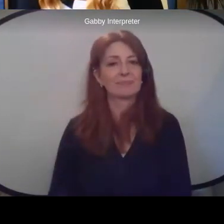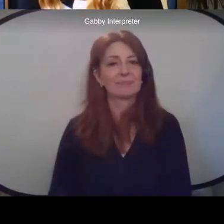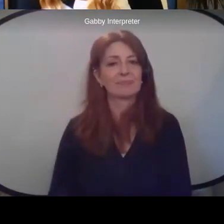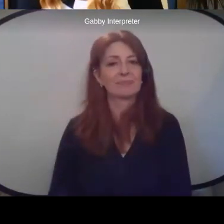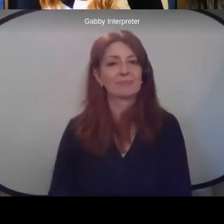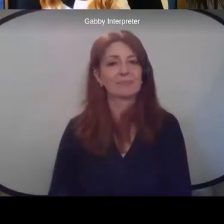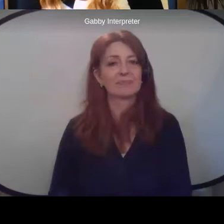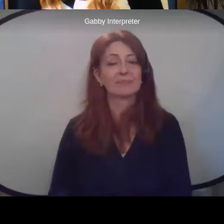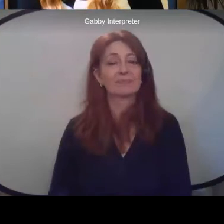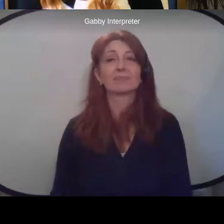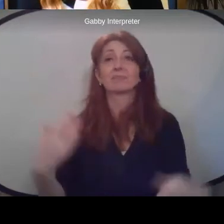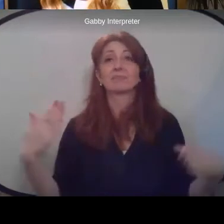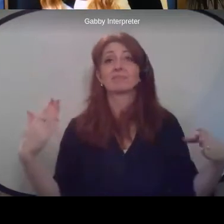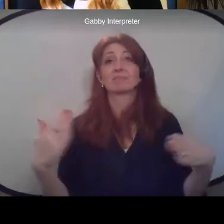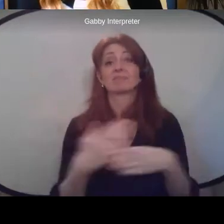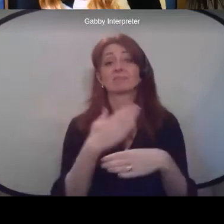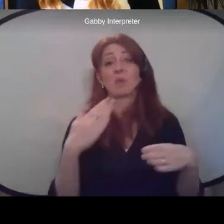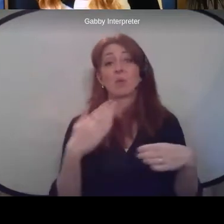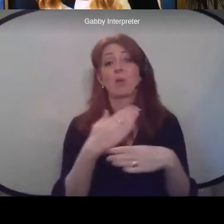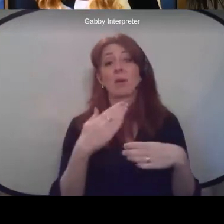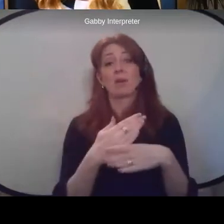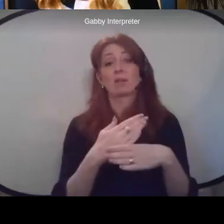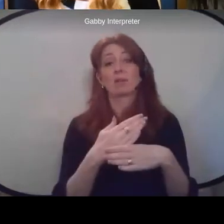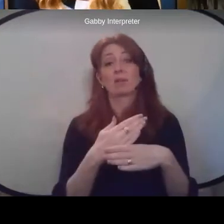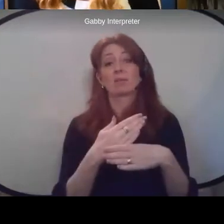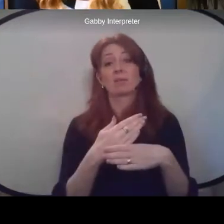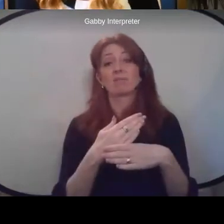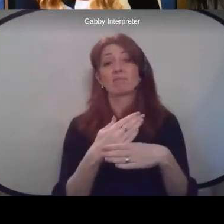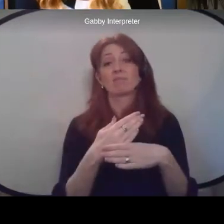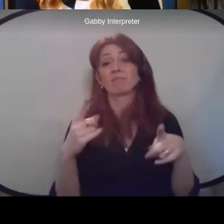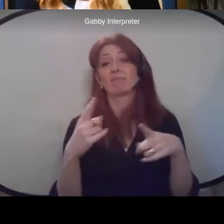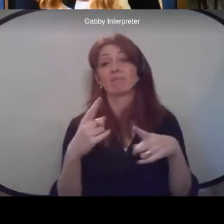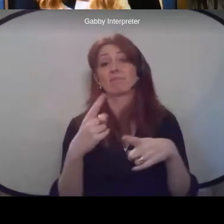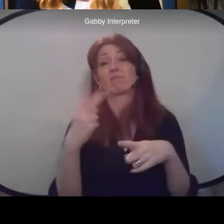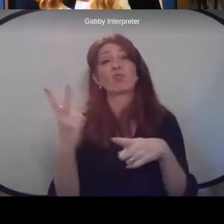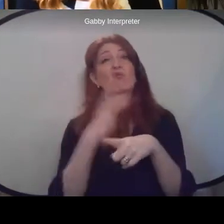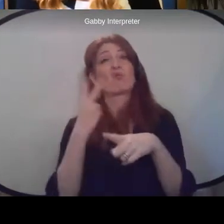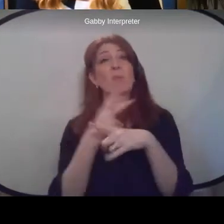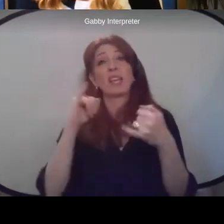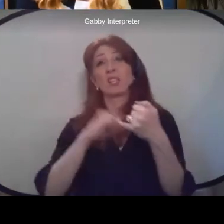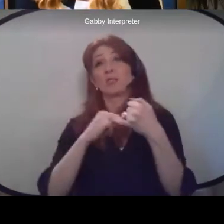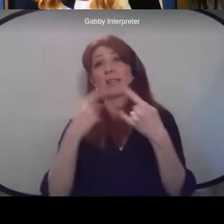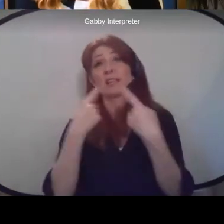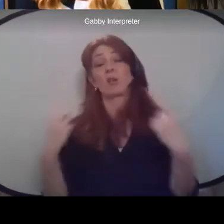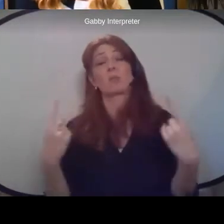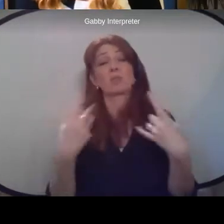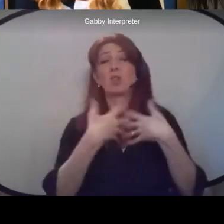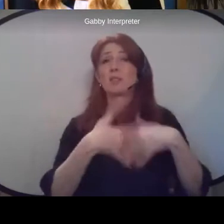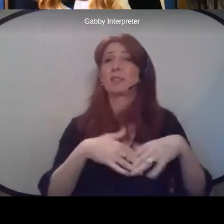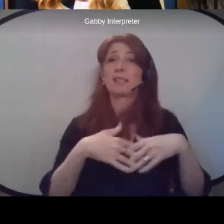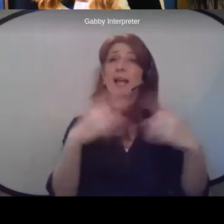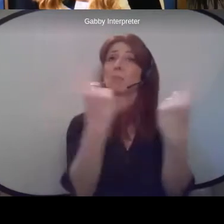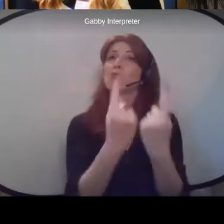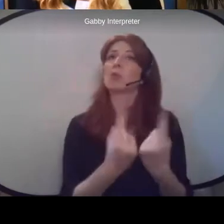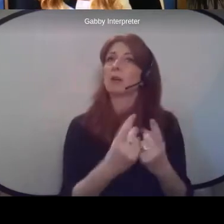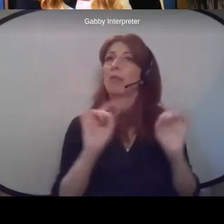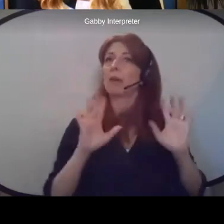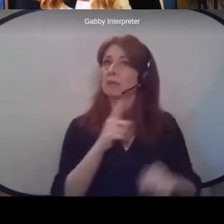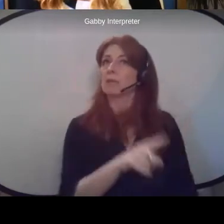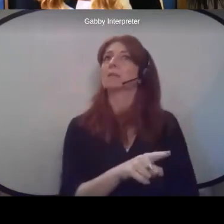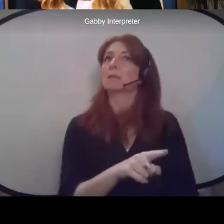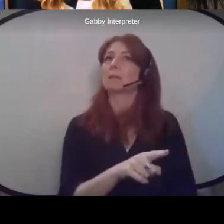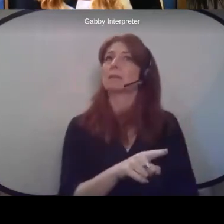I'd echo, having worked with Ben with Good Boost, I'd echo Suzanne's comments, but I think additionally, your tech is your product and it